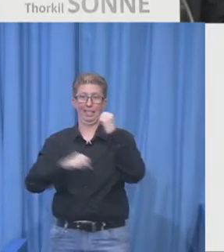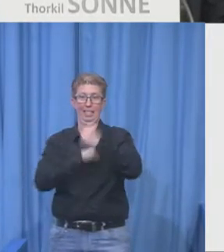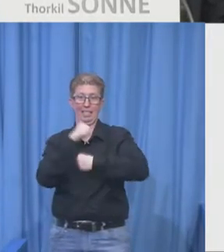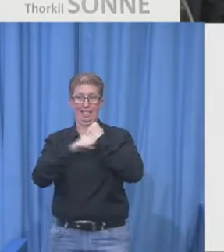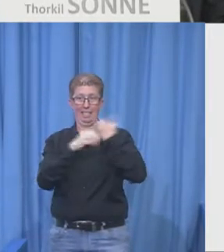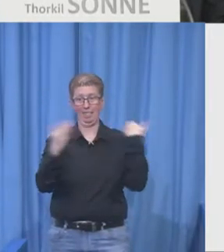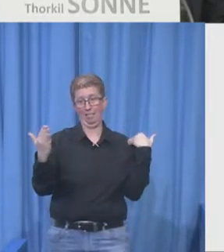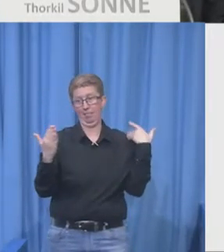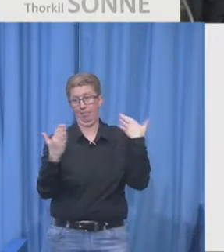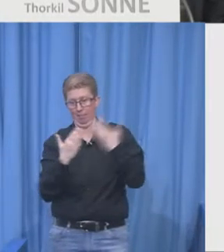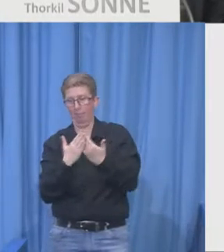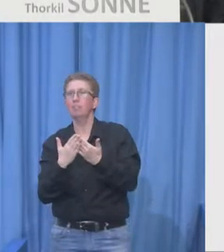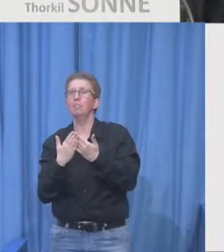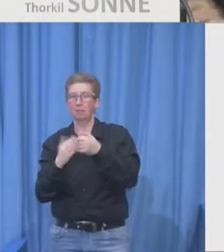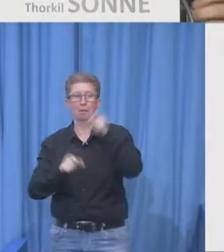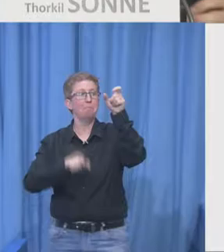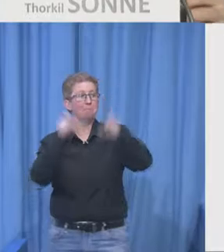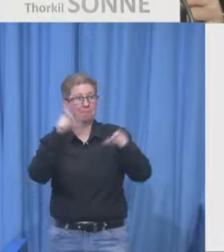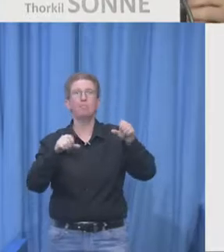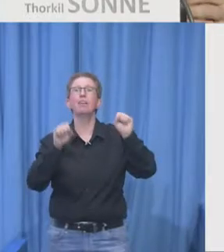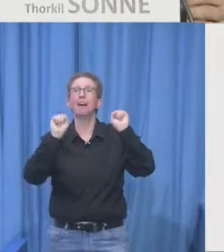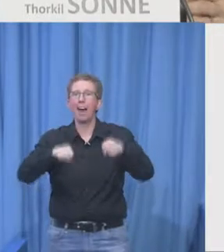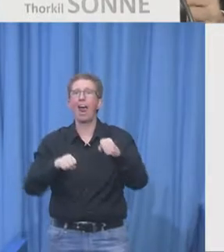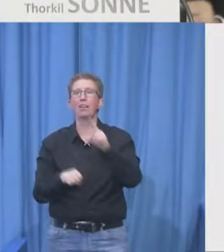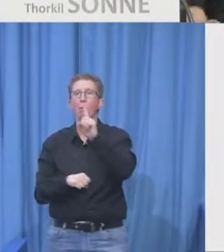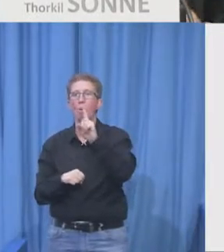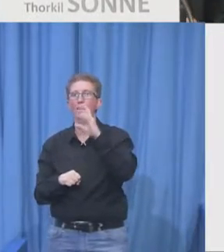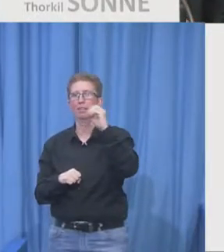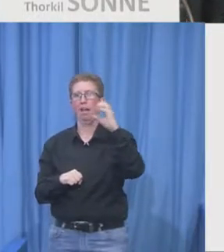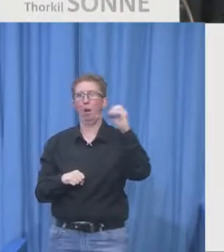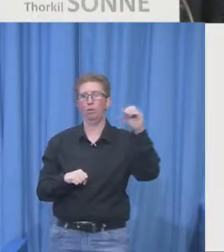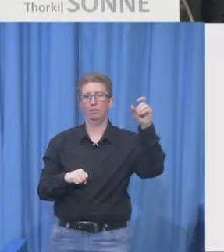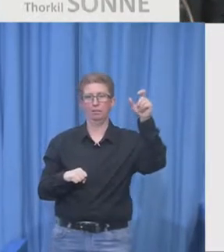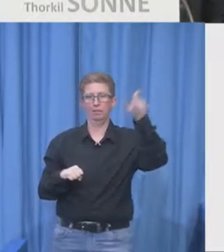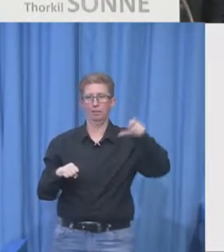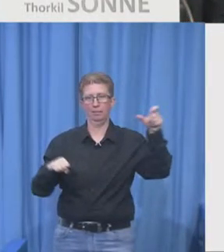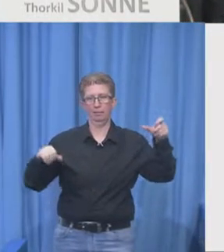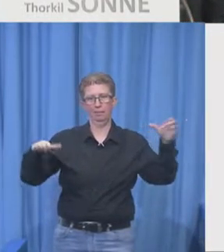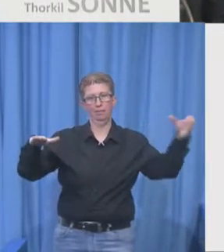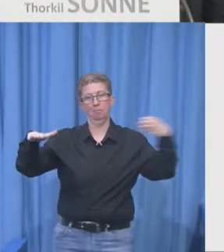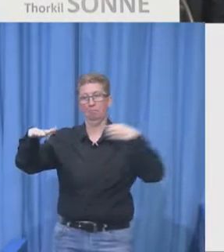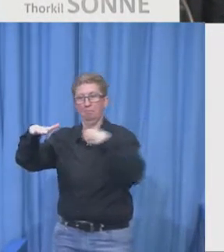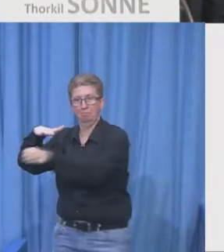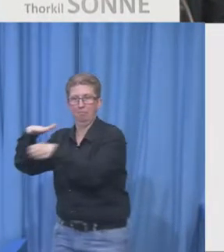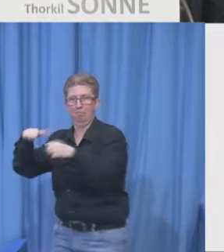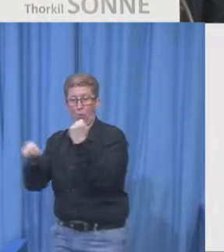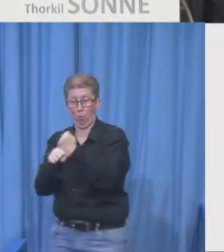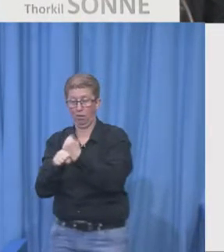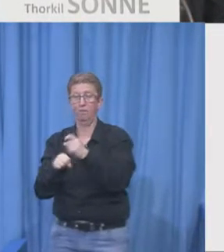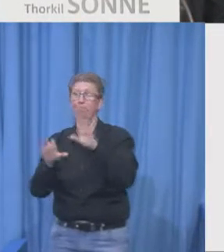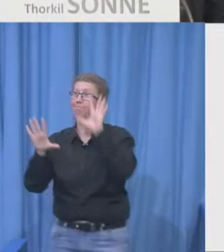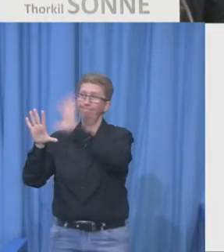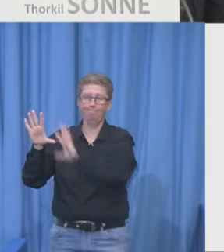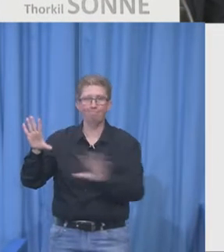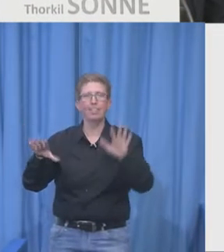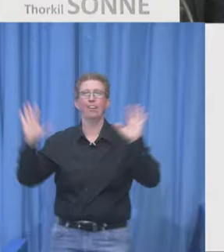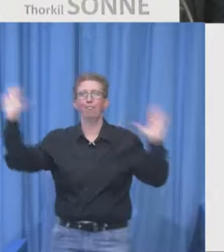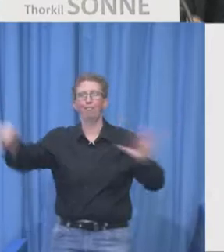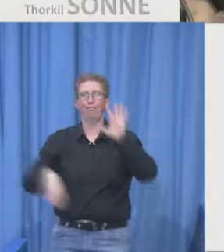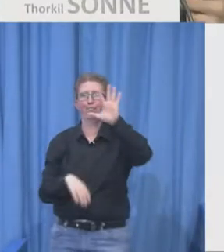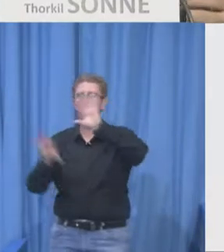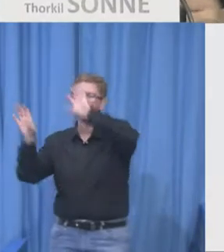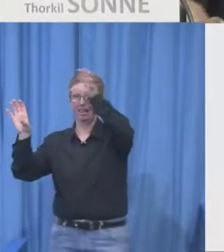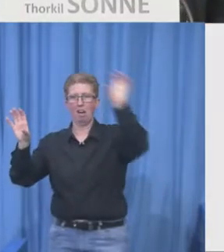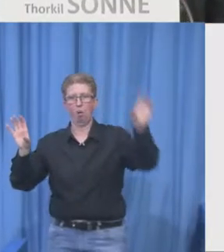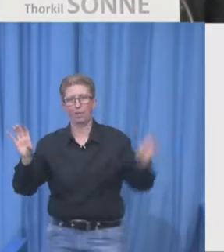countries. Very much have been about individual placements in companies supported by Specialisterne.